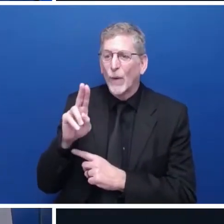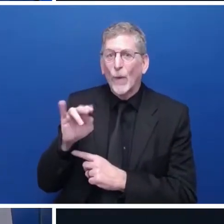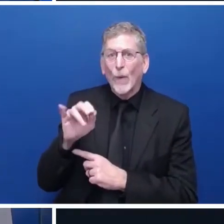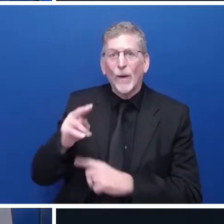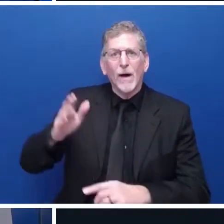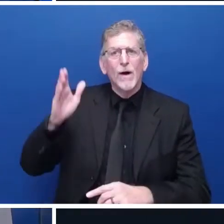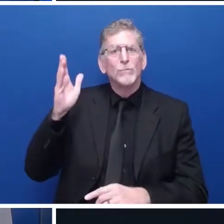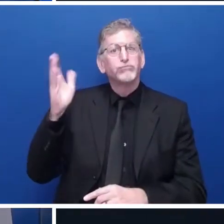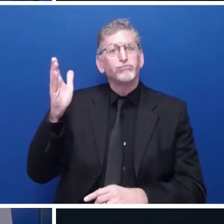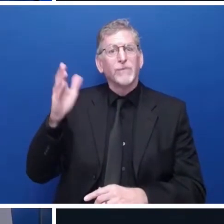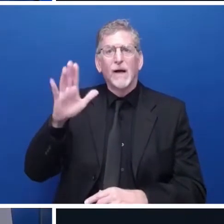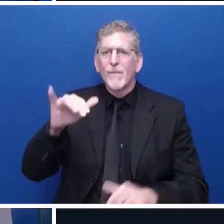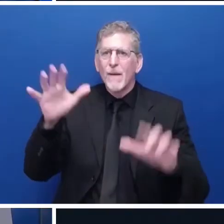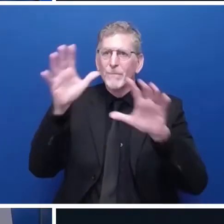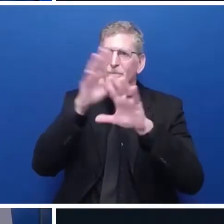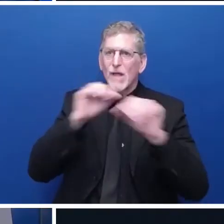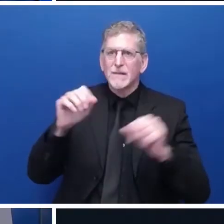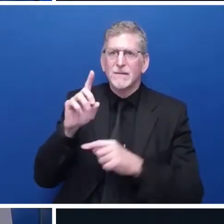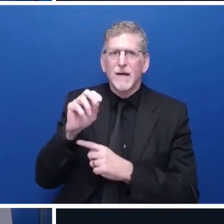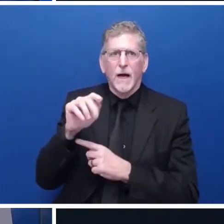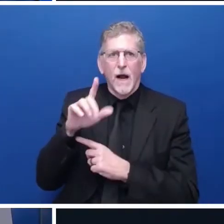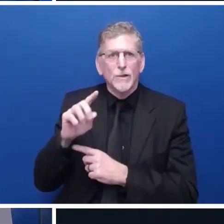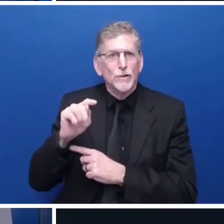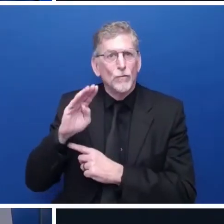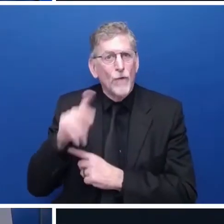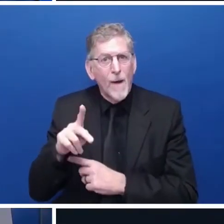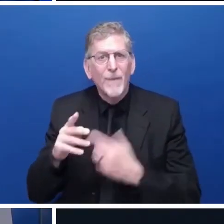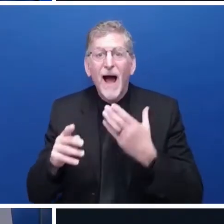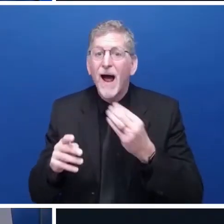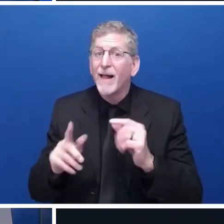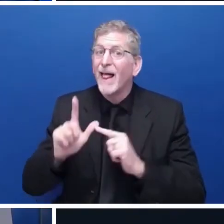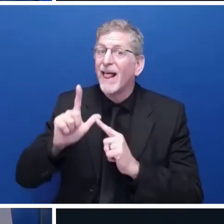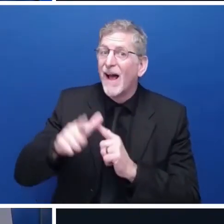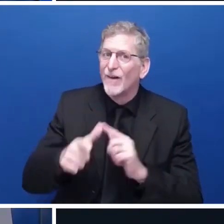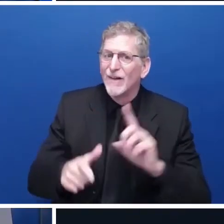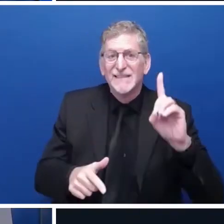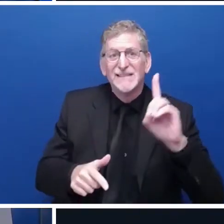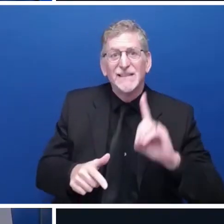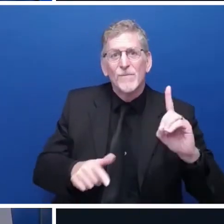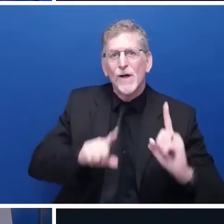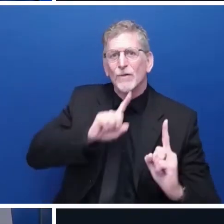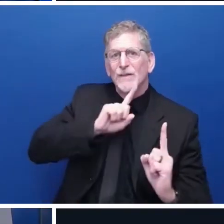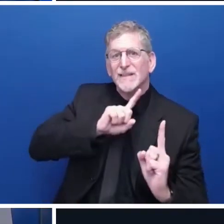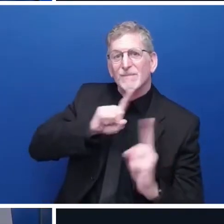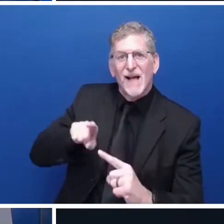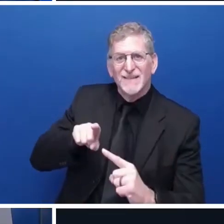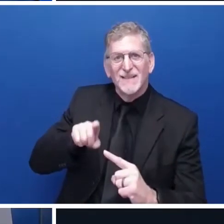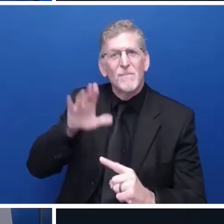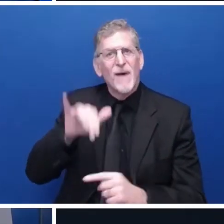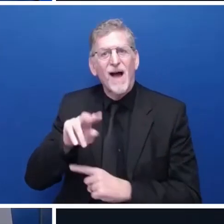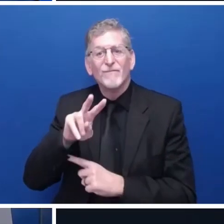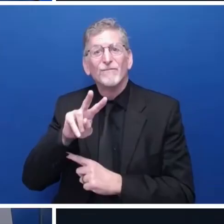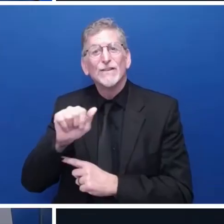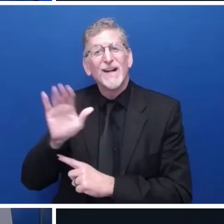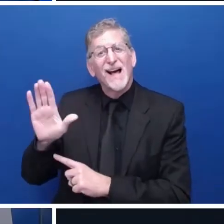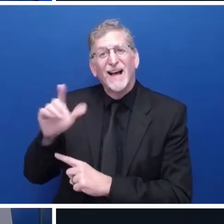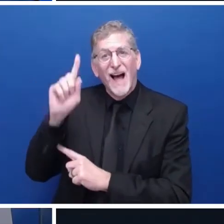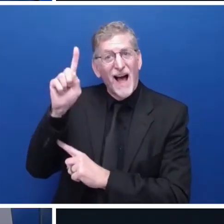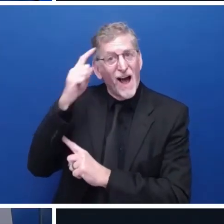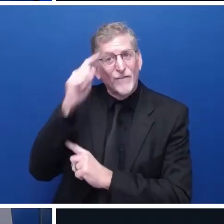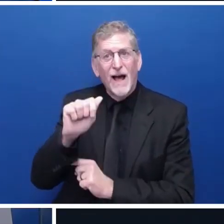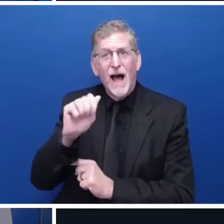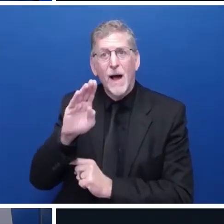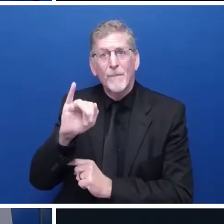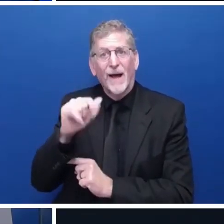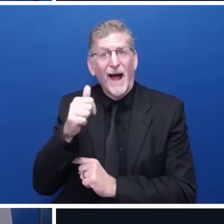by Virginia Governor Abigail Spanberger. I'm Jeff Bennett. And I'm Amna Nawaz. The president has promised tonight's speech will be a long one